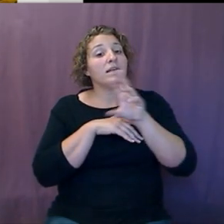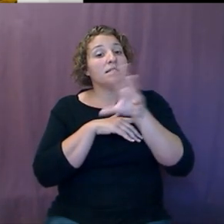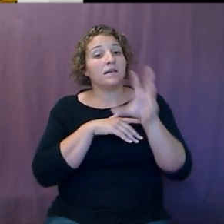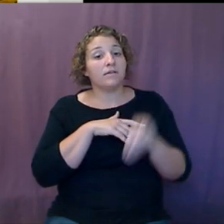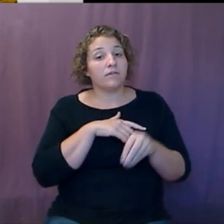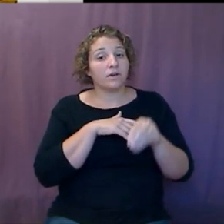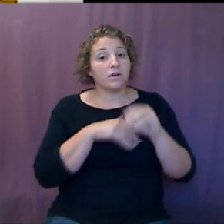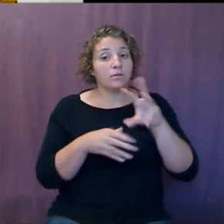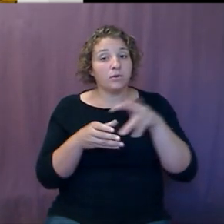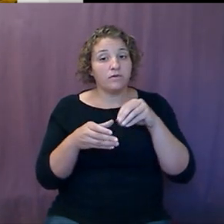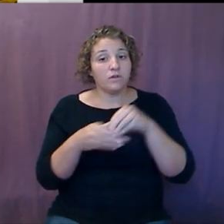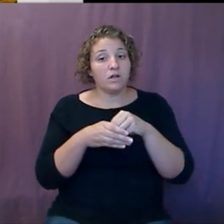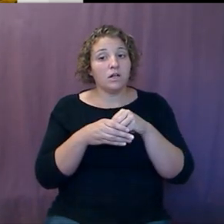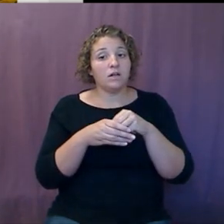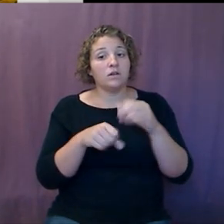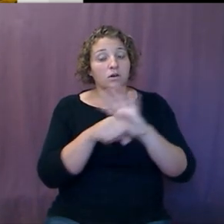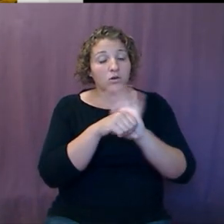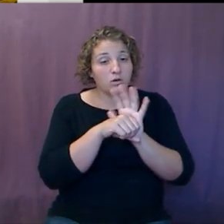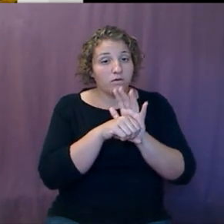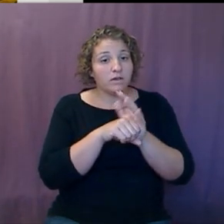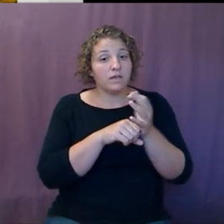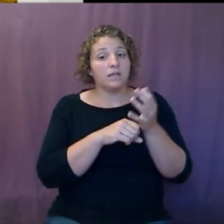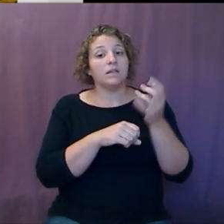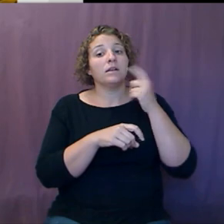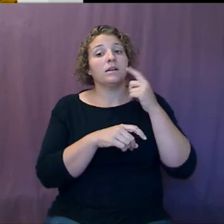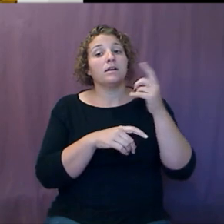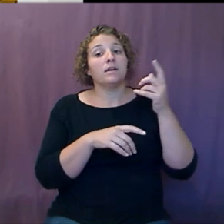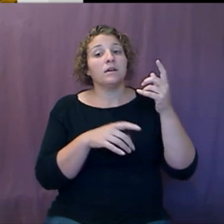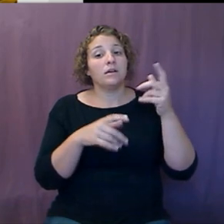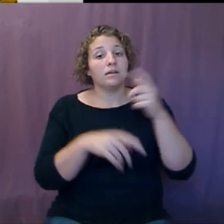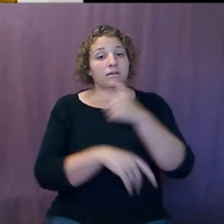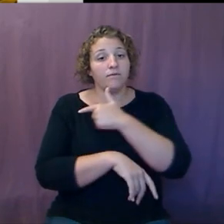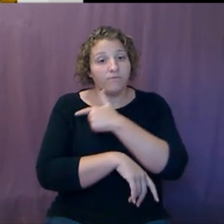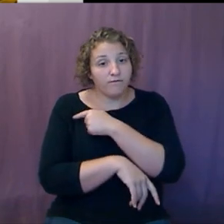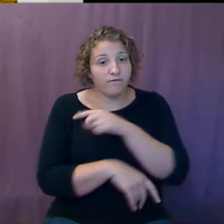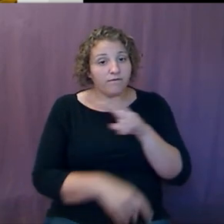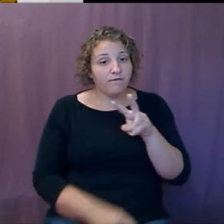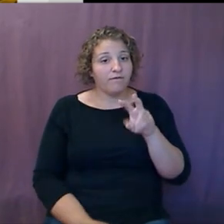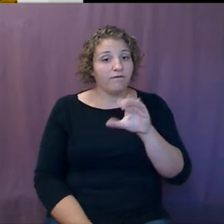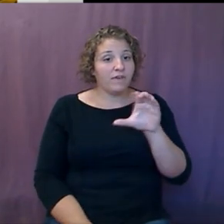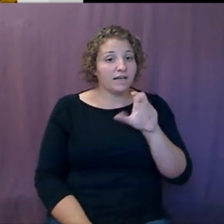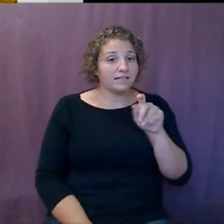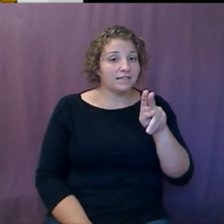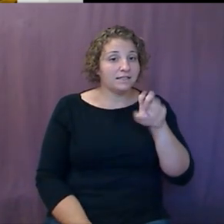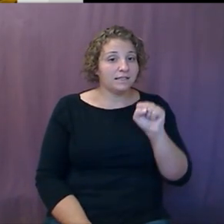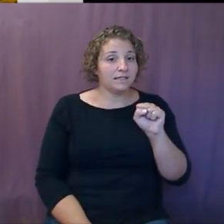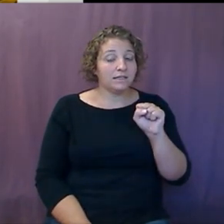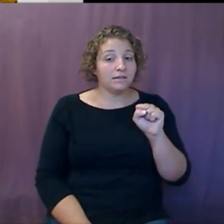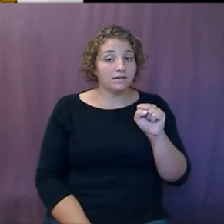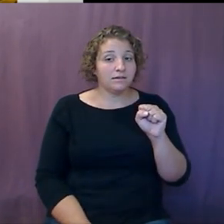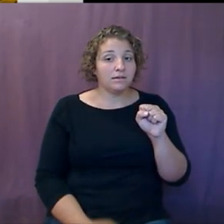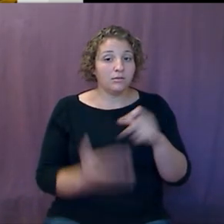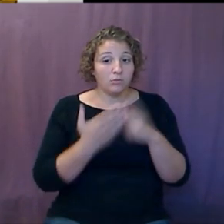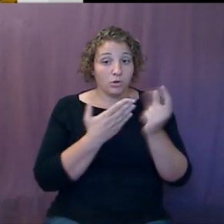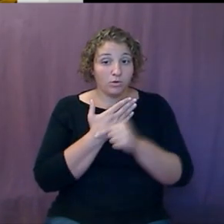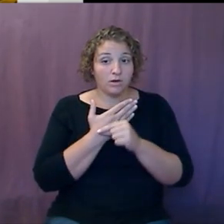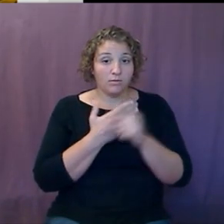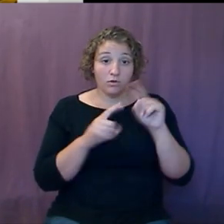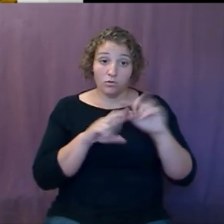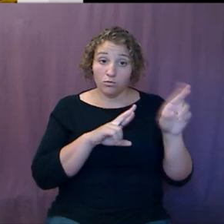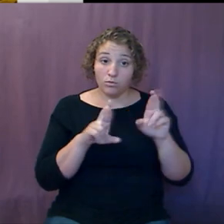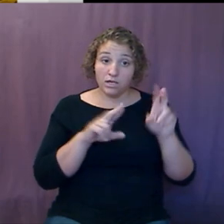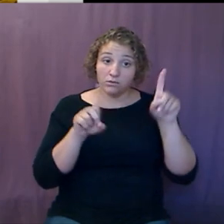19 vaccination program once a vaccine becomes available they're ready to test and they're ready to roll